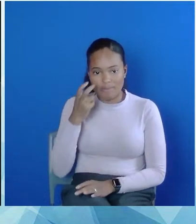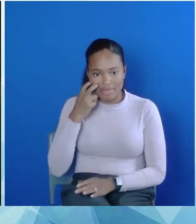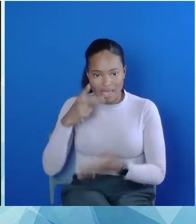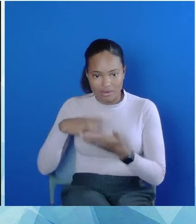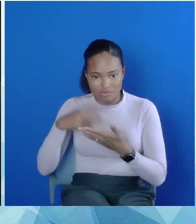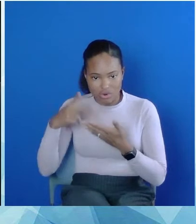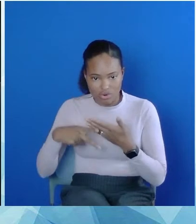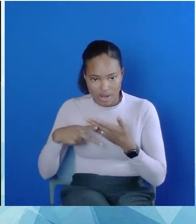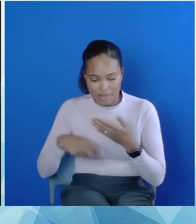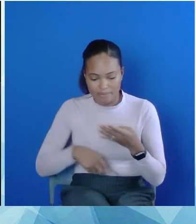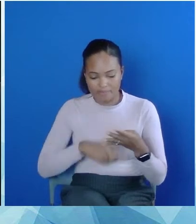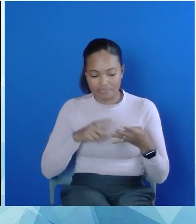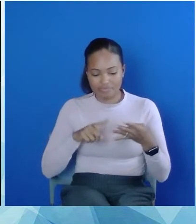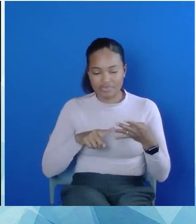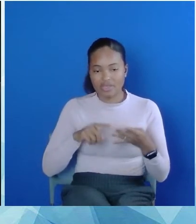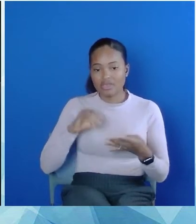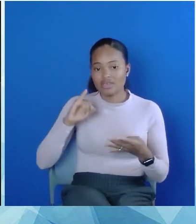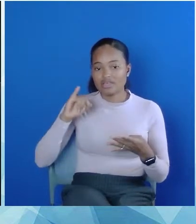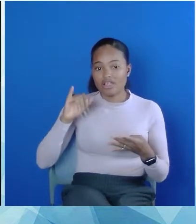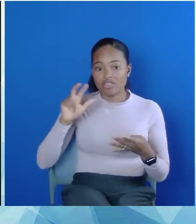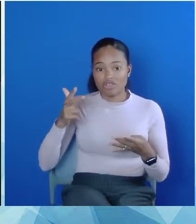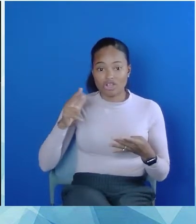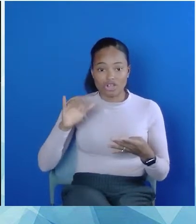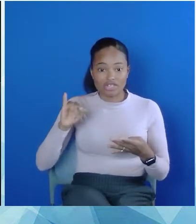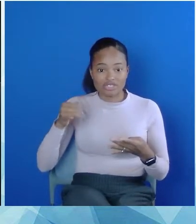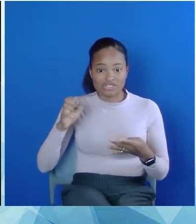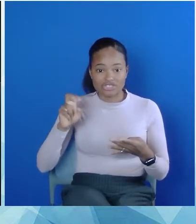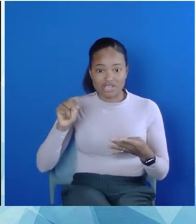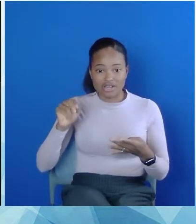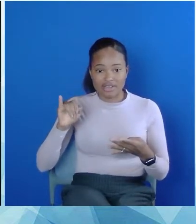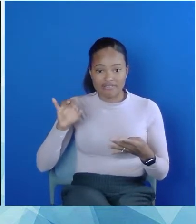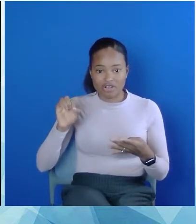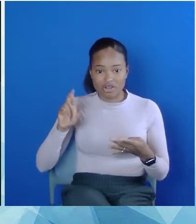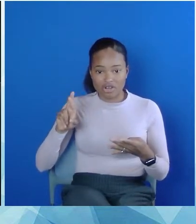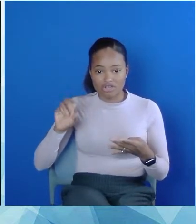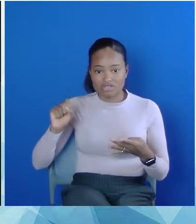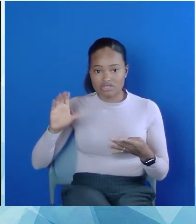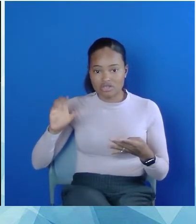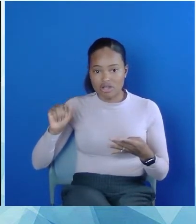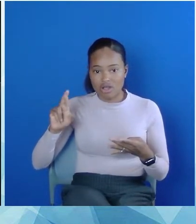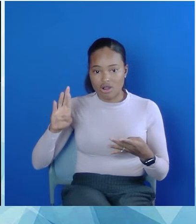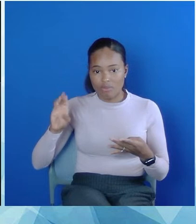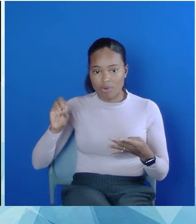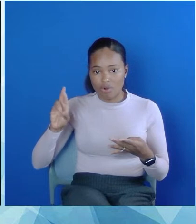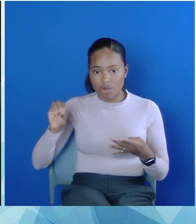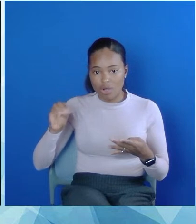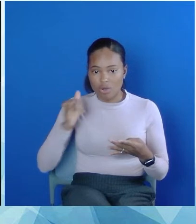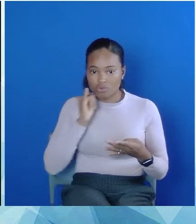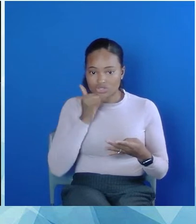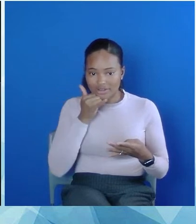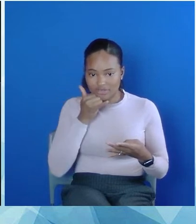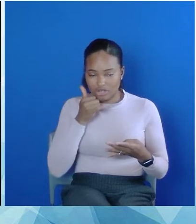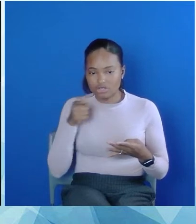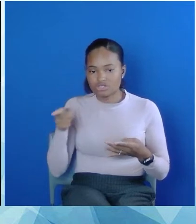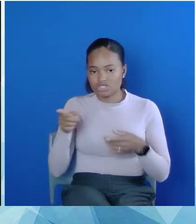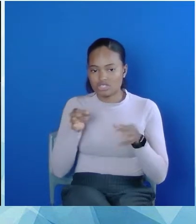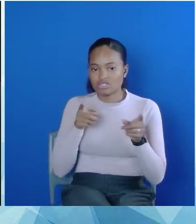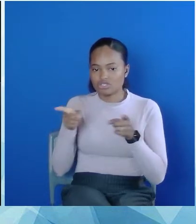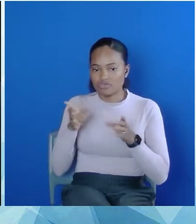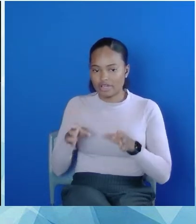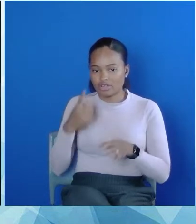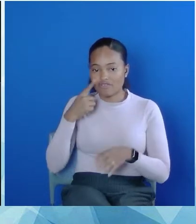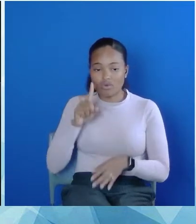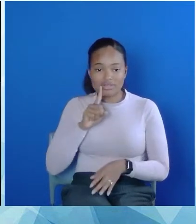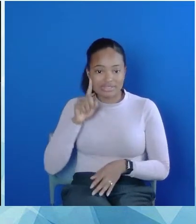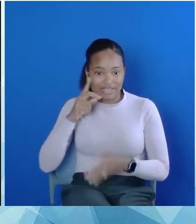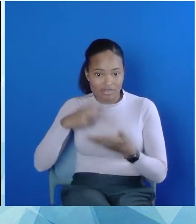Third, we have Jennifer Scarborough. She is the director of deaf programs. And last,